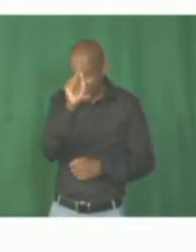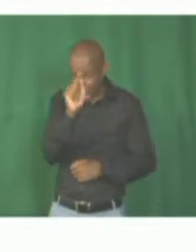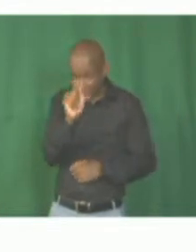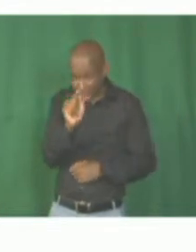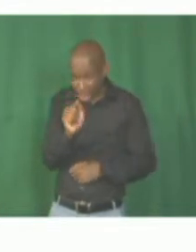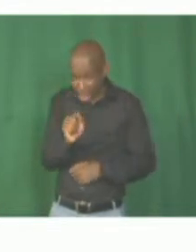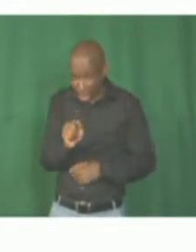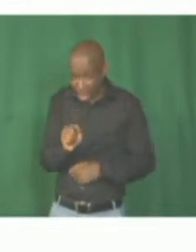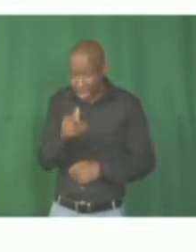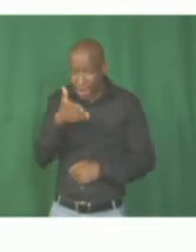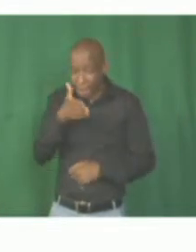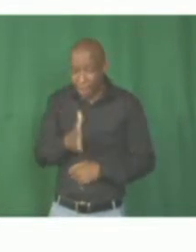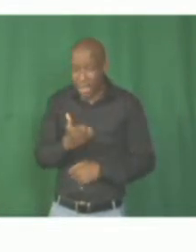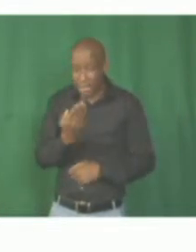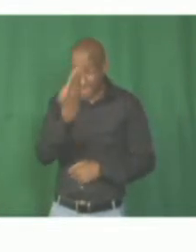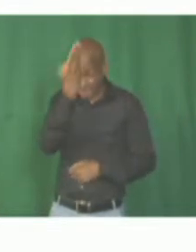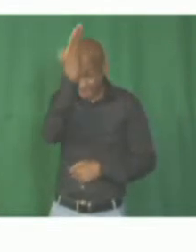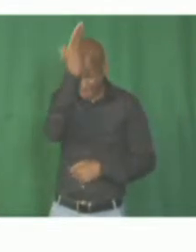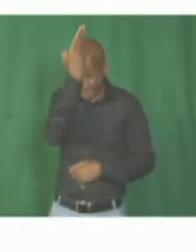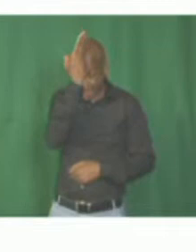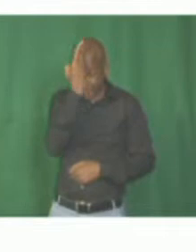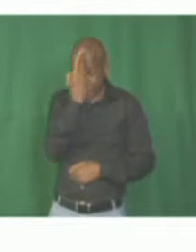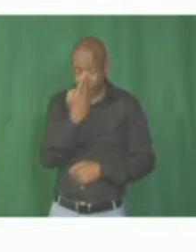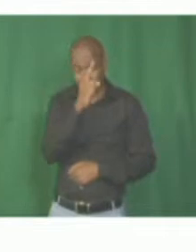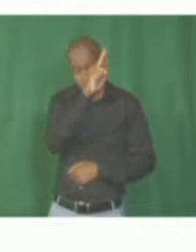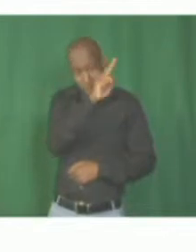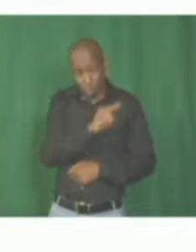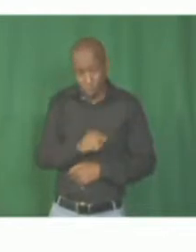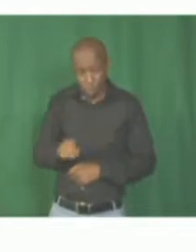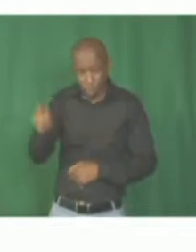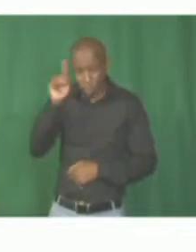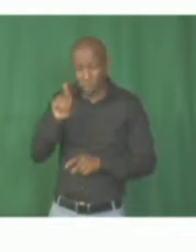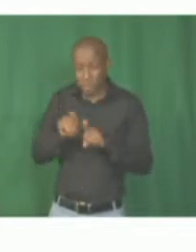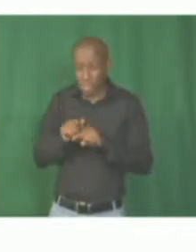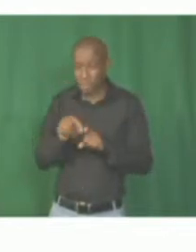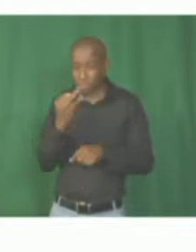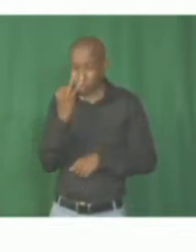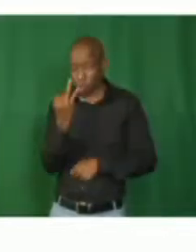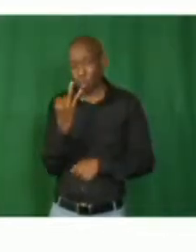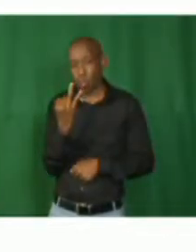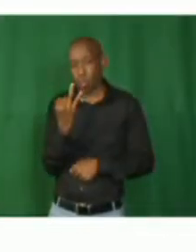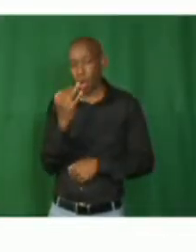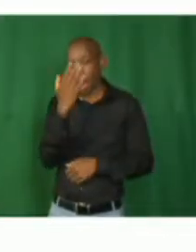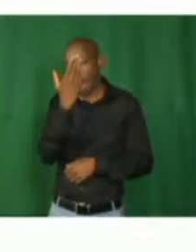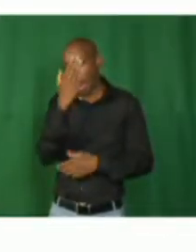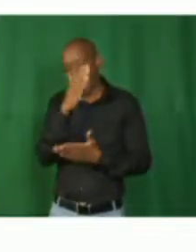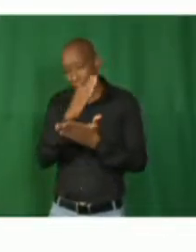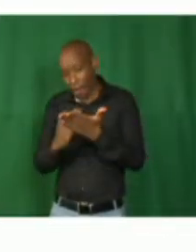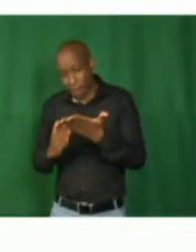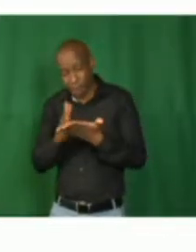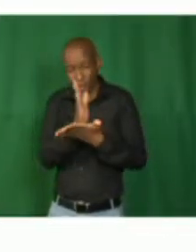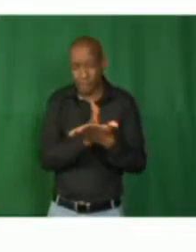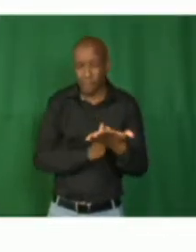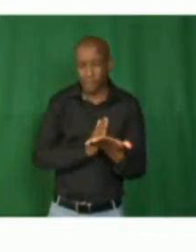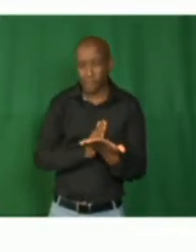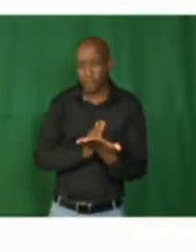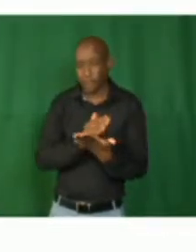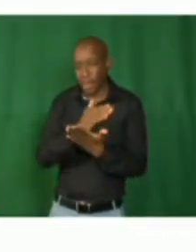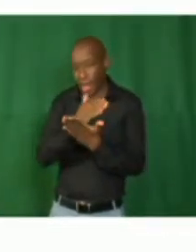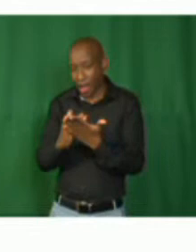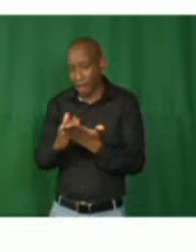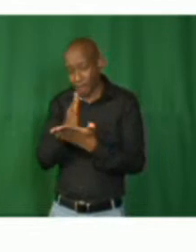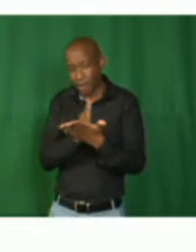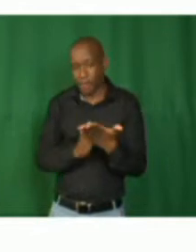line now to cut the graph into two halves now. That are symmetrical. Those halves, we expect them